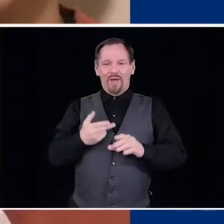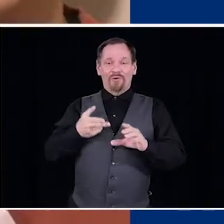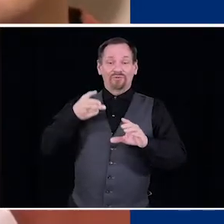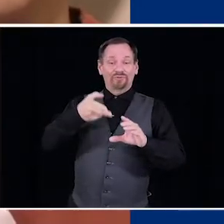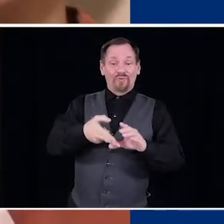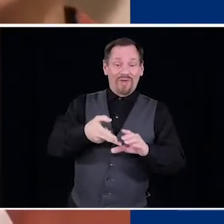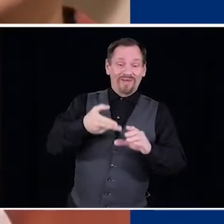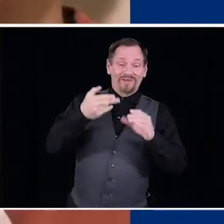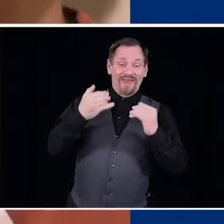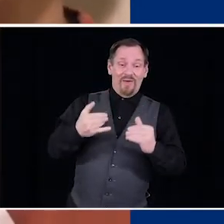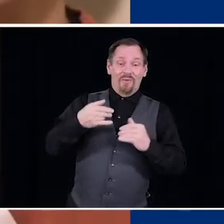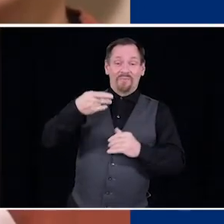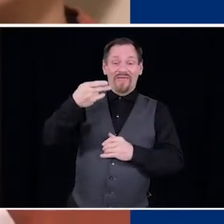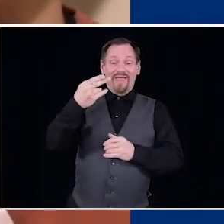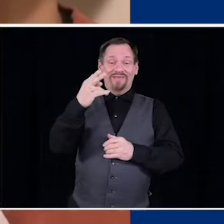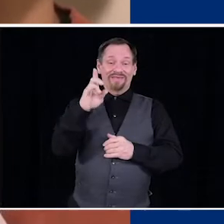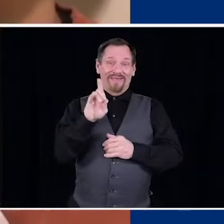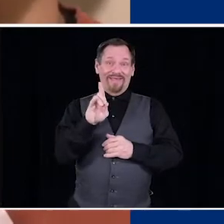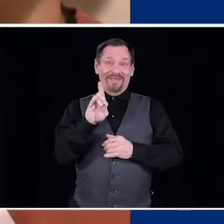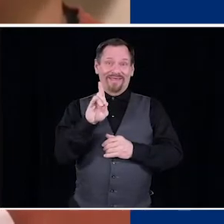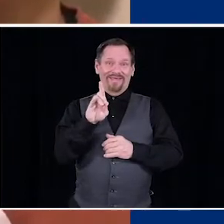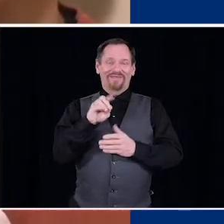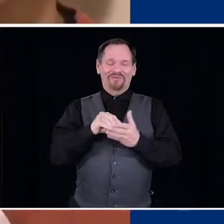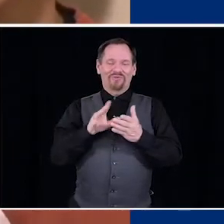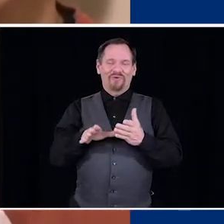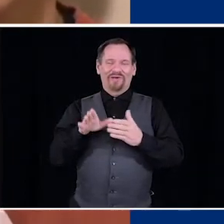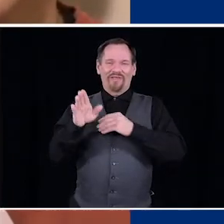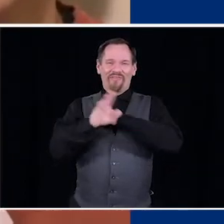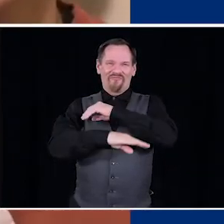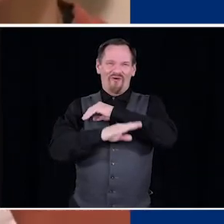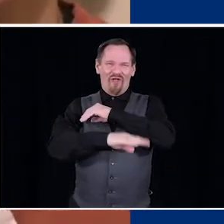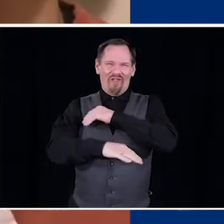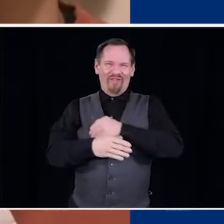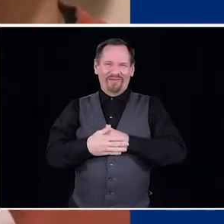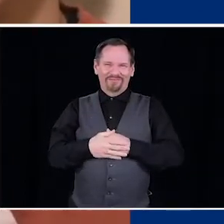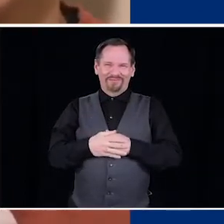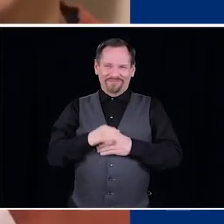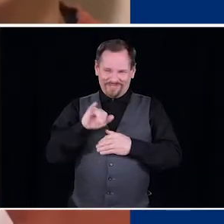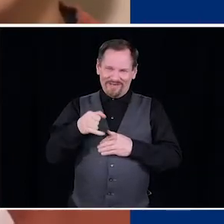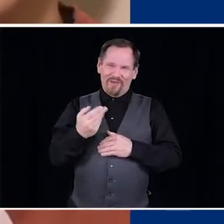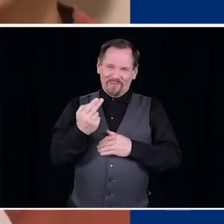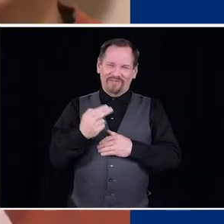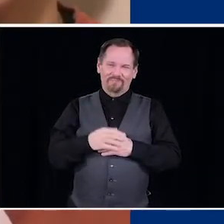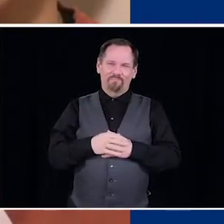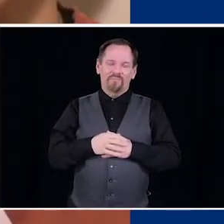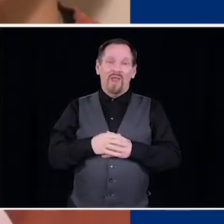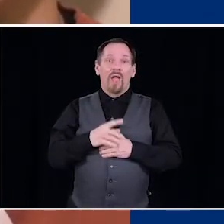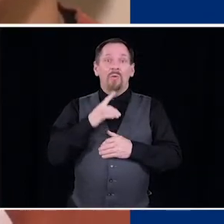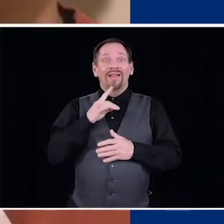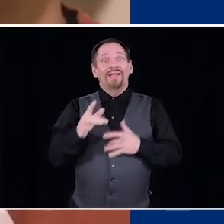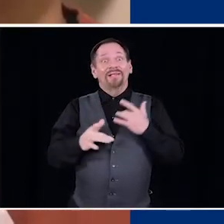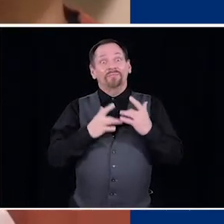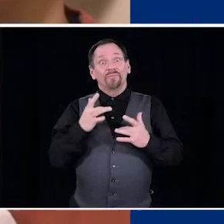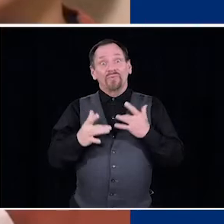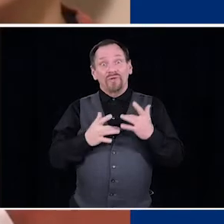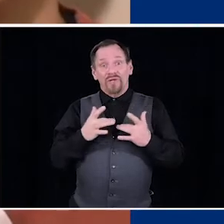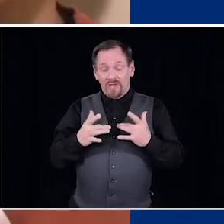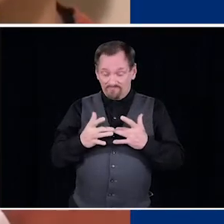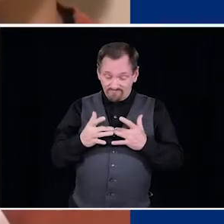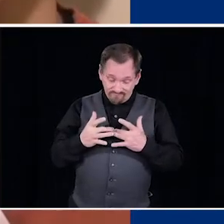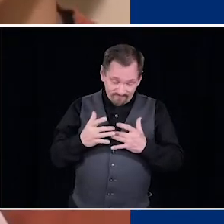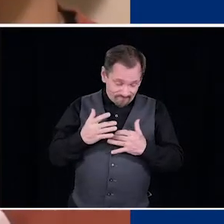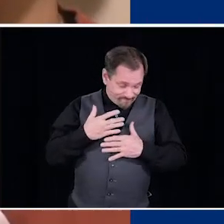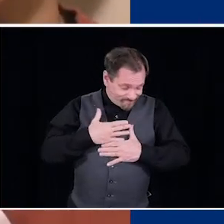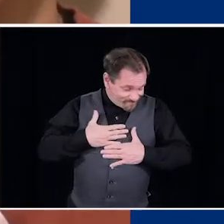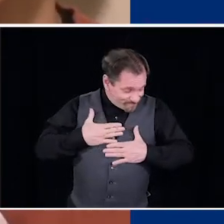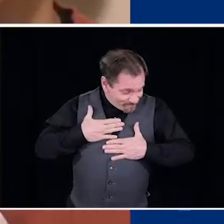will join JHU as a PhD student this fall. I really appreciate the rigorous research training I